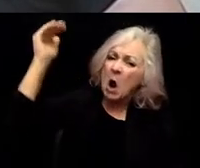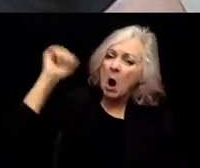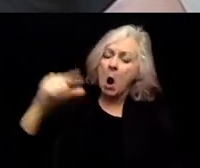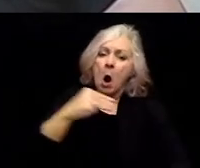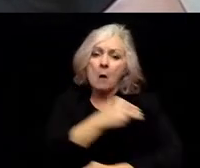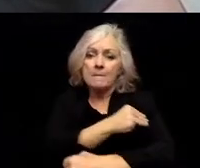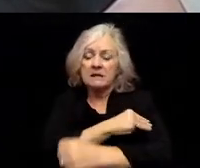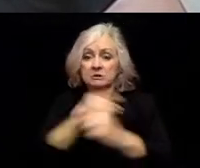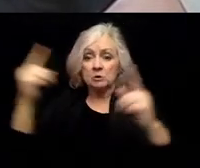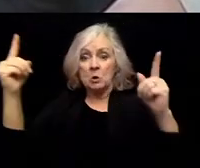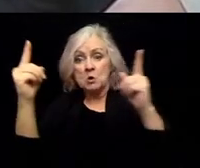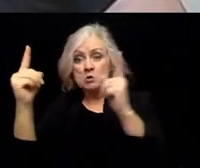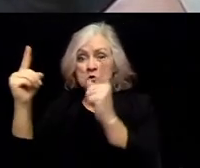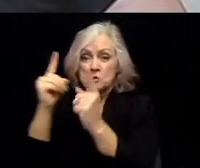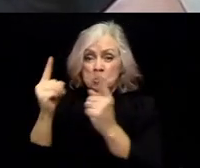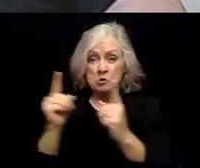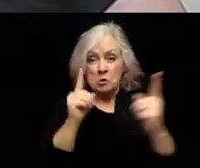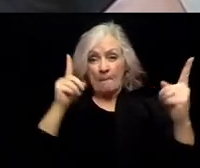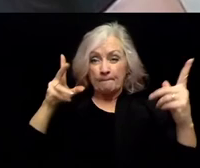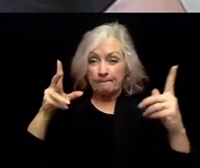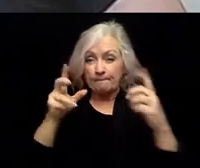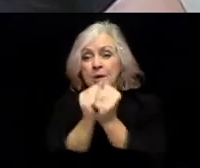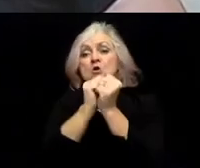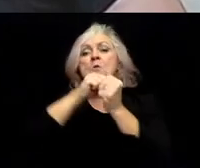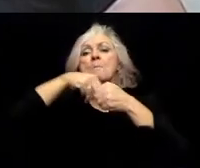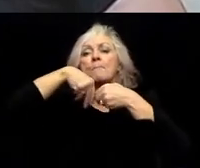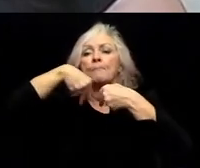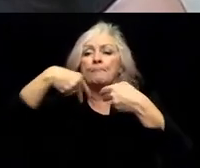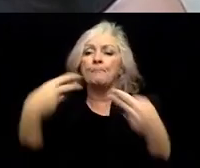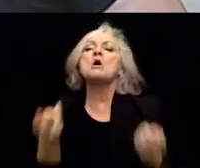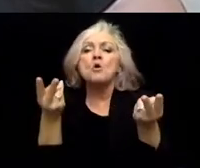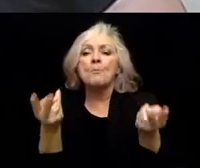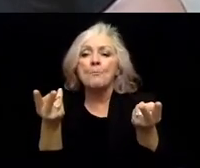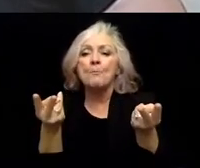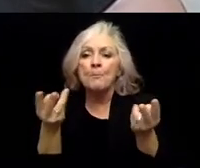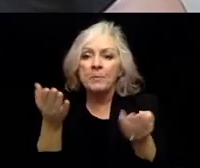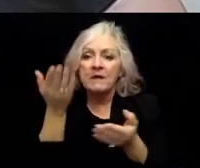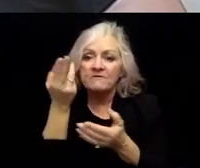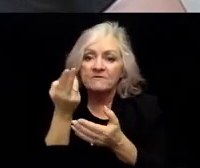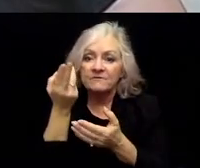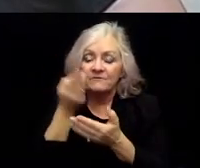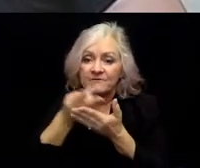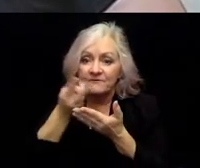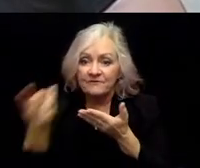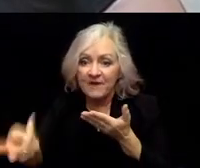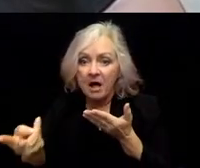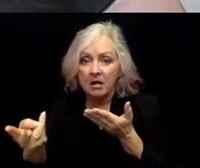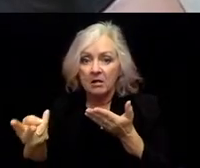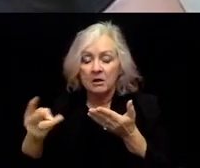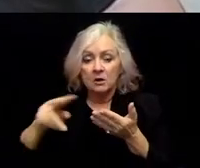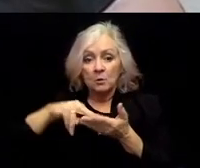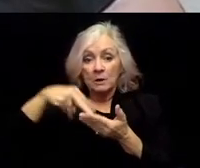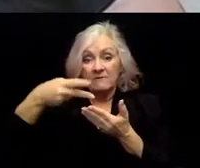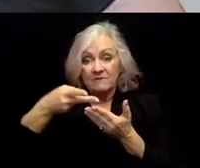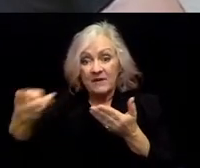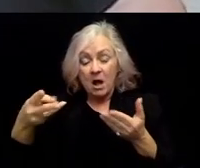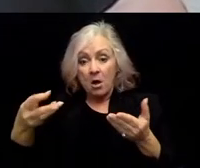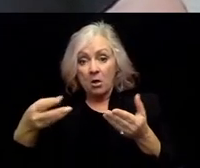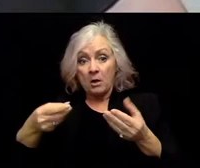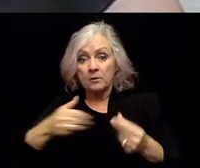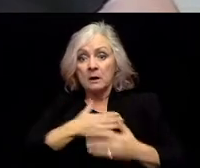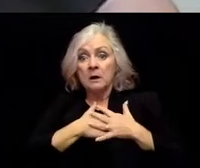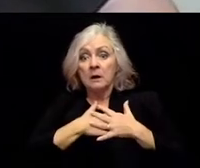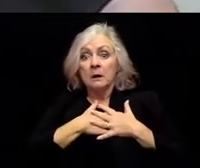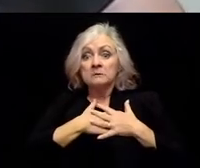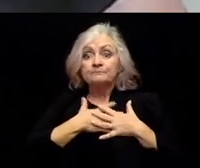collided. And anyway, down, boom, down Derek went. And when he went down on the ground, oh, my God, my heart was up